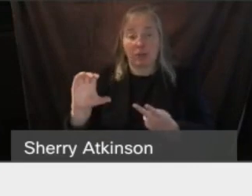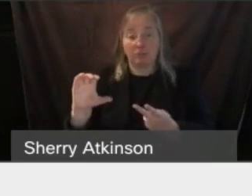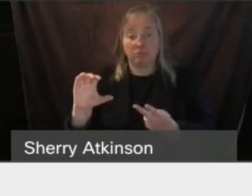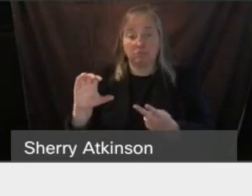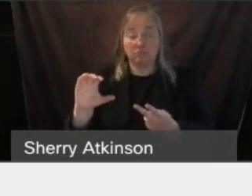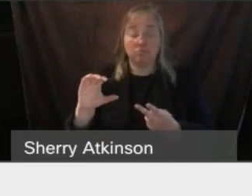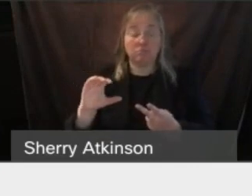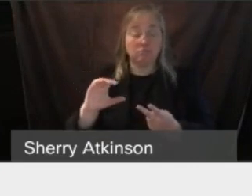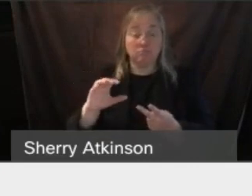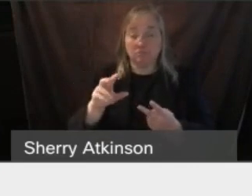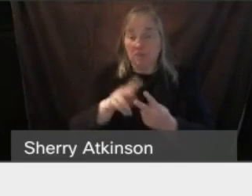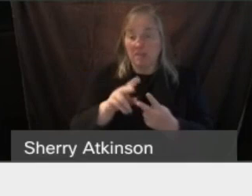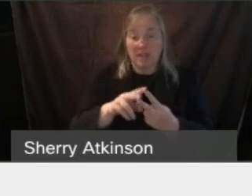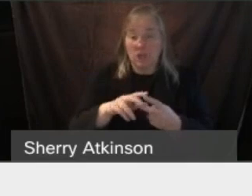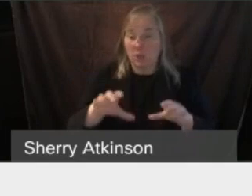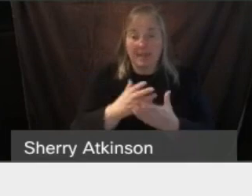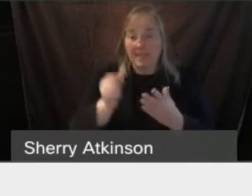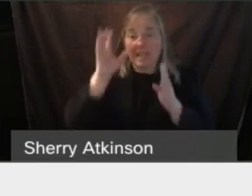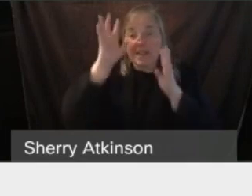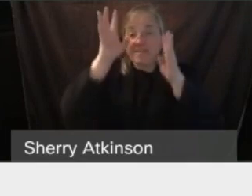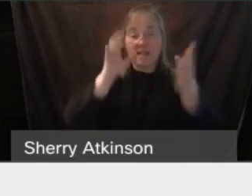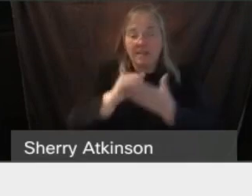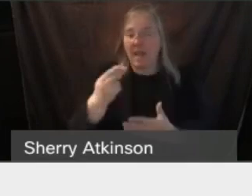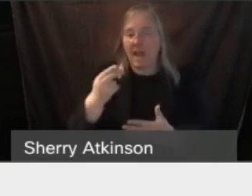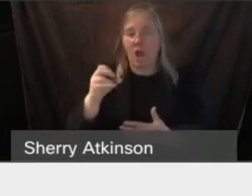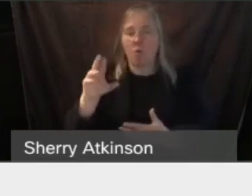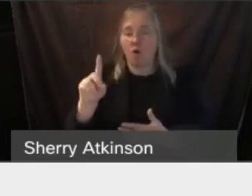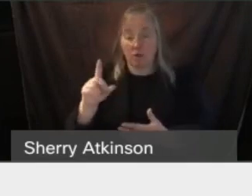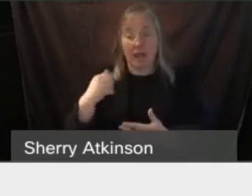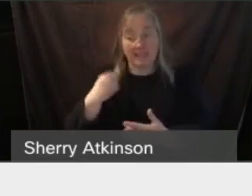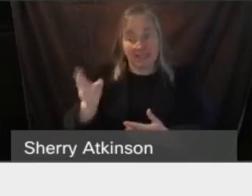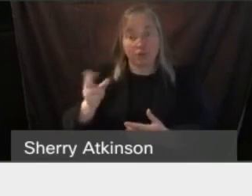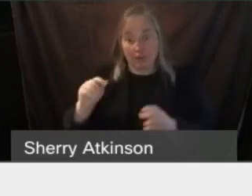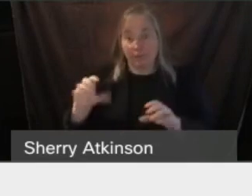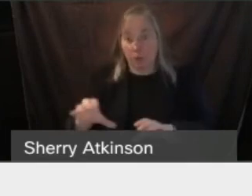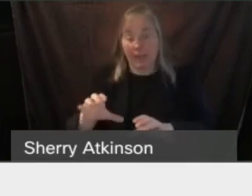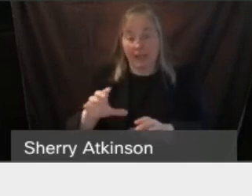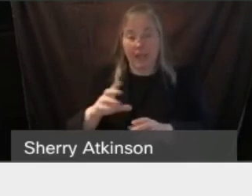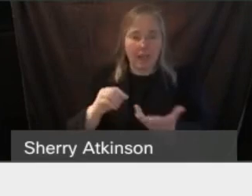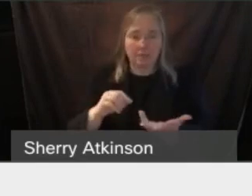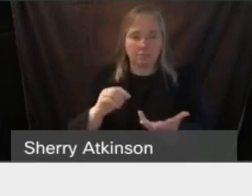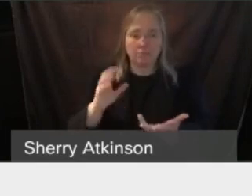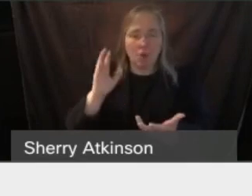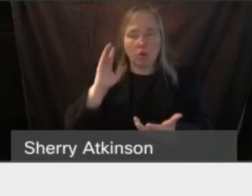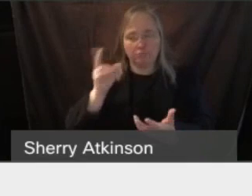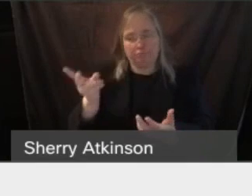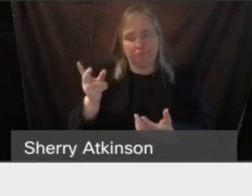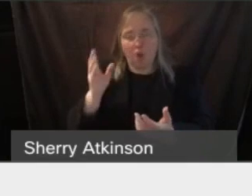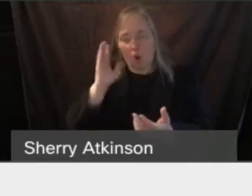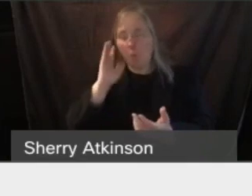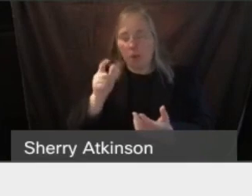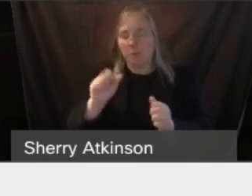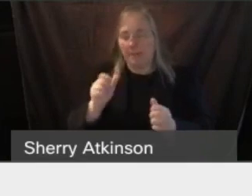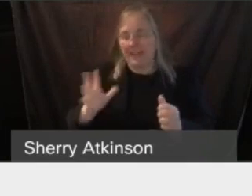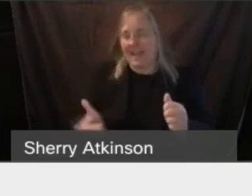that are inventive that Howard has a history of doing and will undoubtedly catch up to as you're working through this